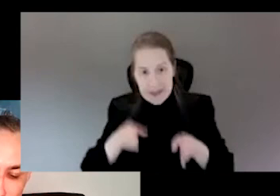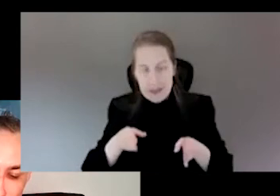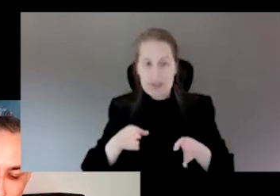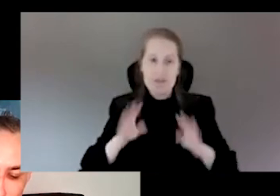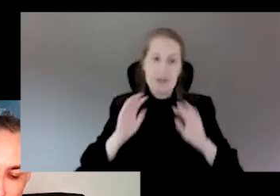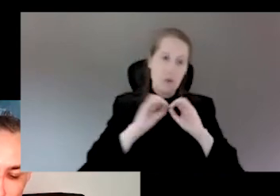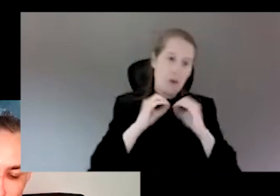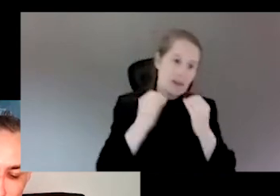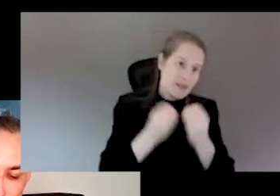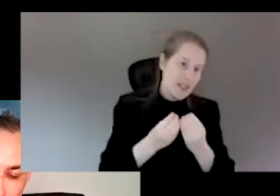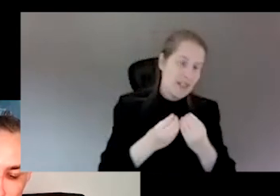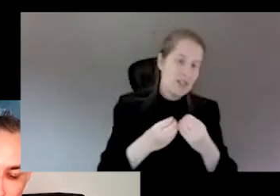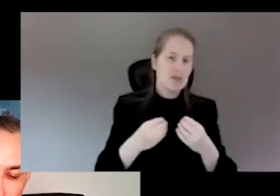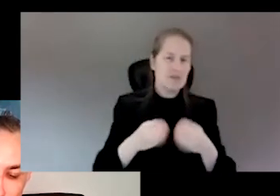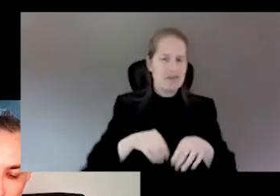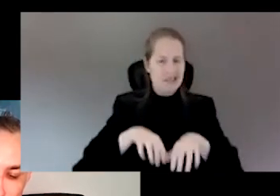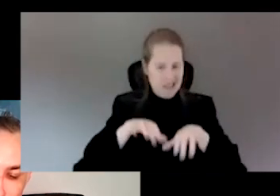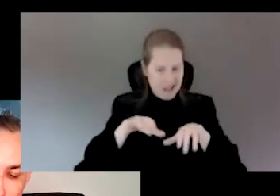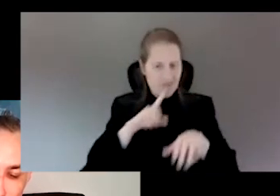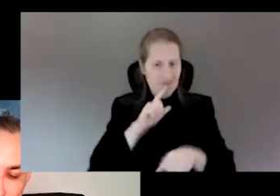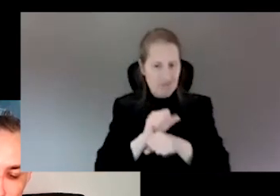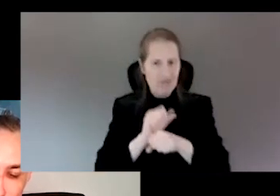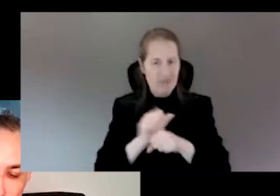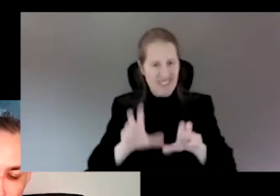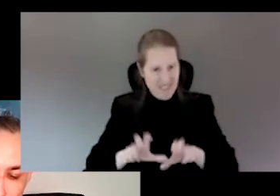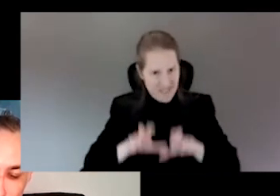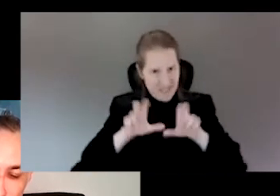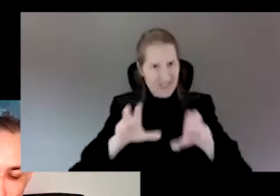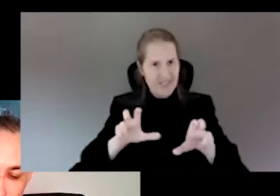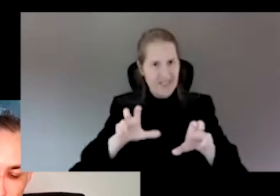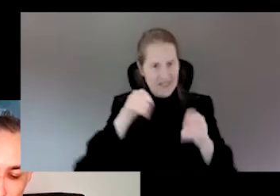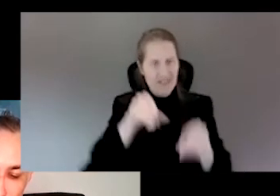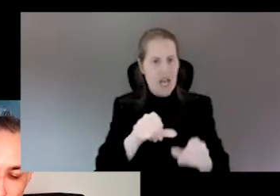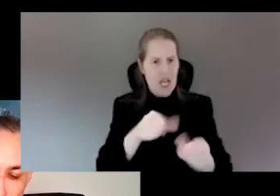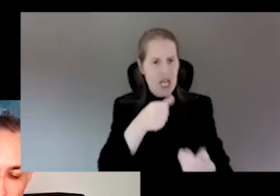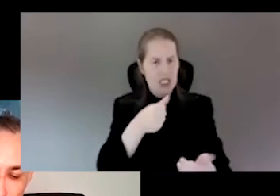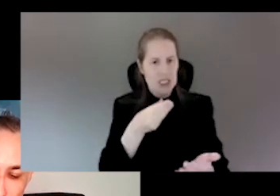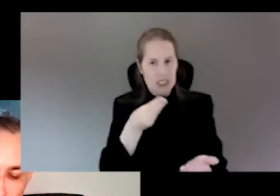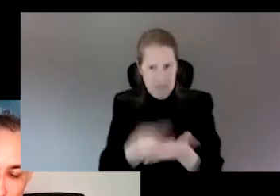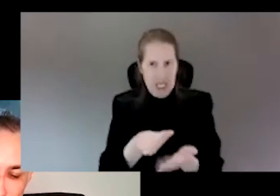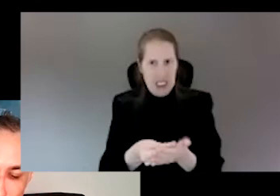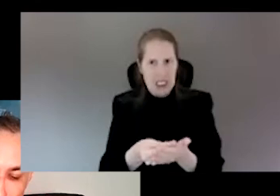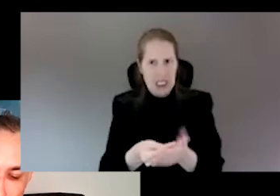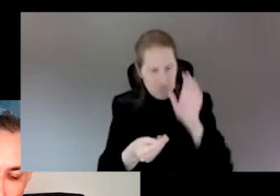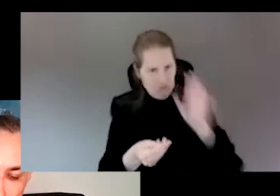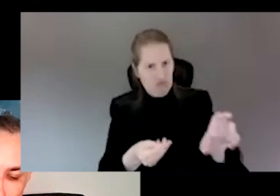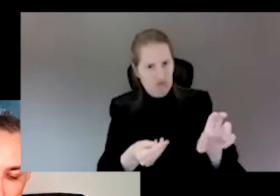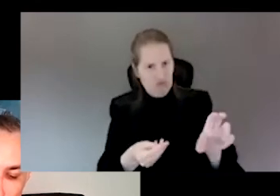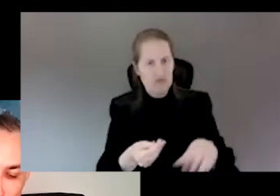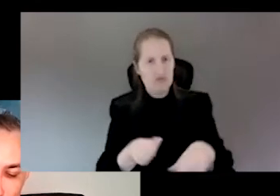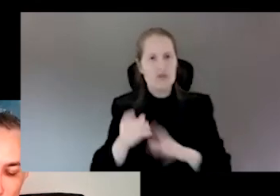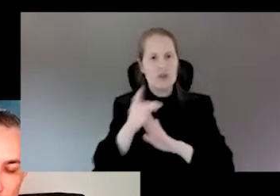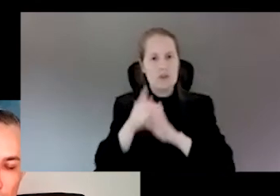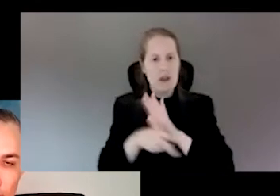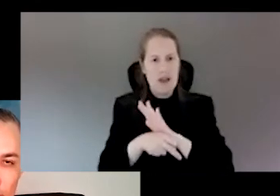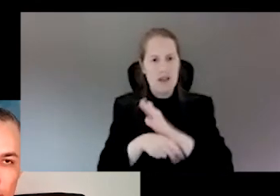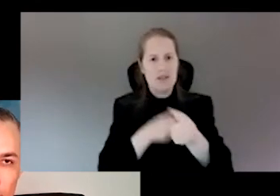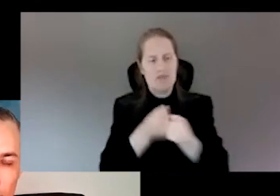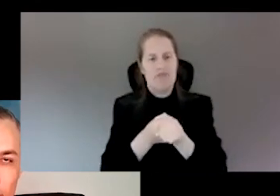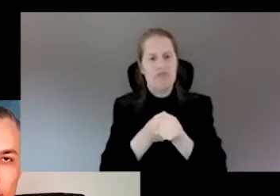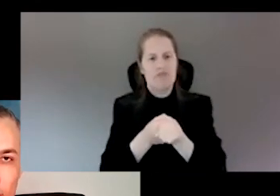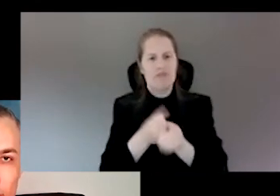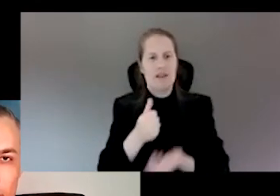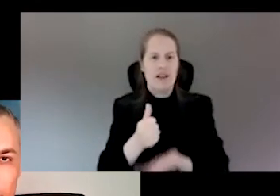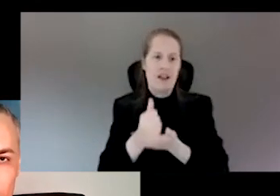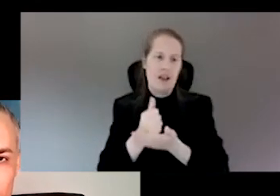organizations to actually fund actually put money into the policies that help individuals